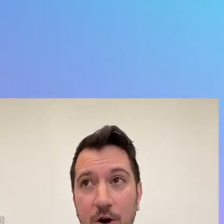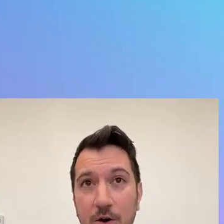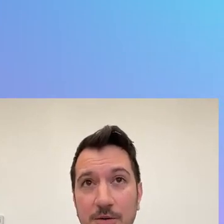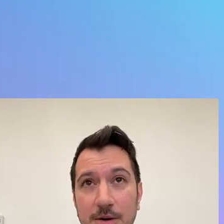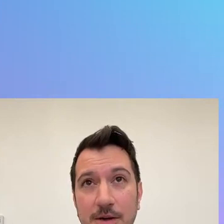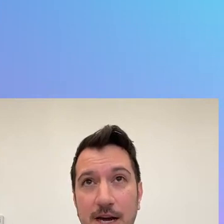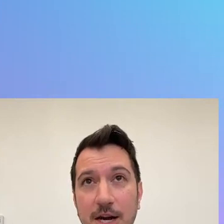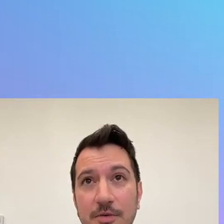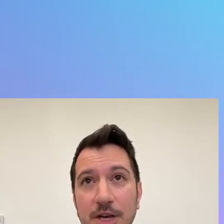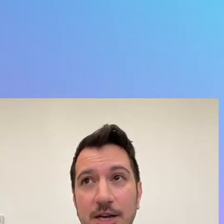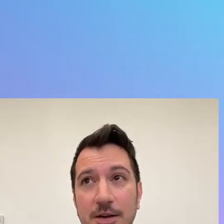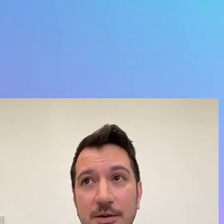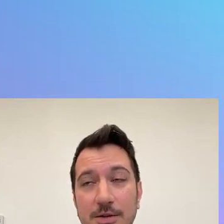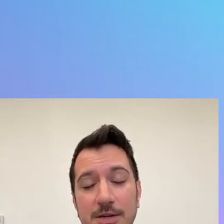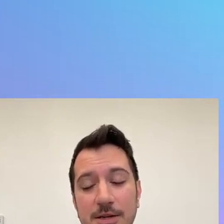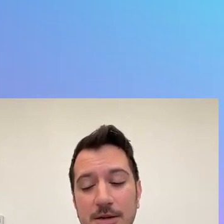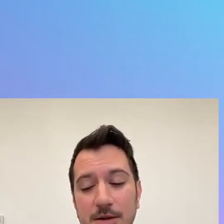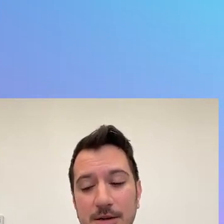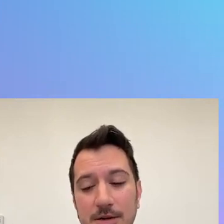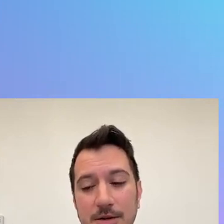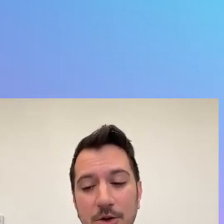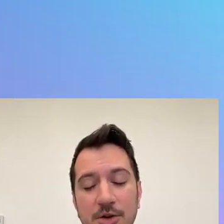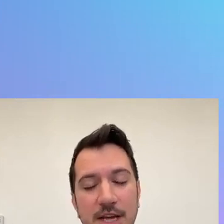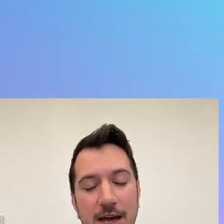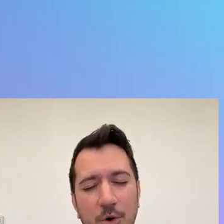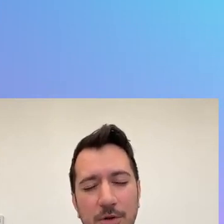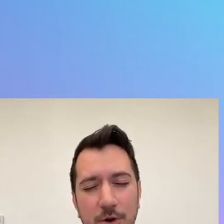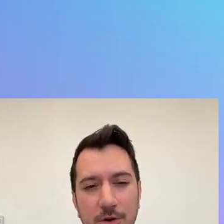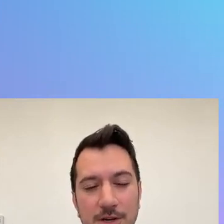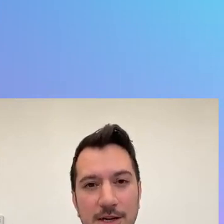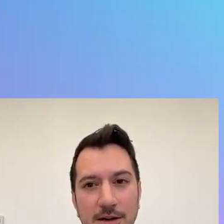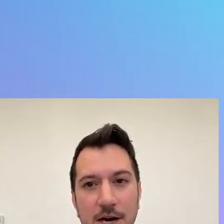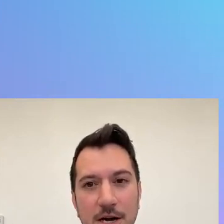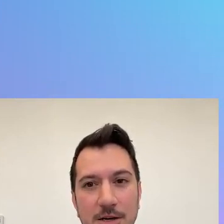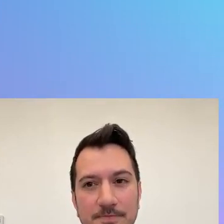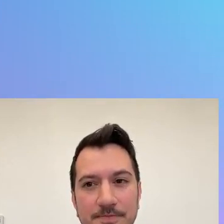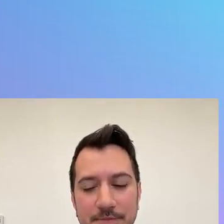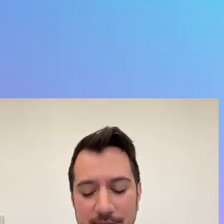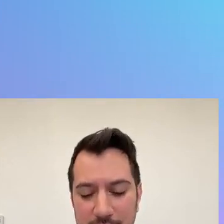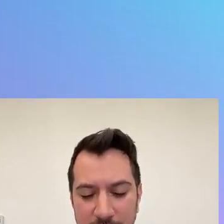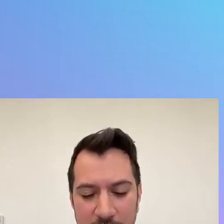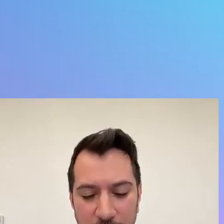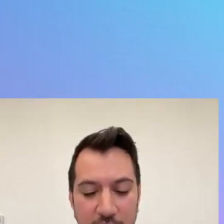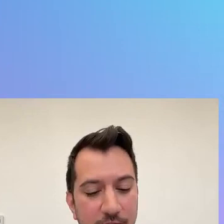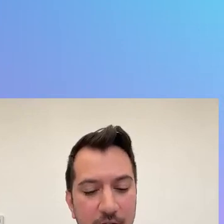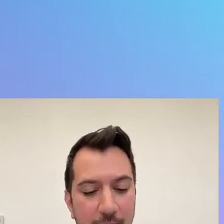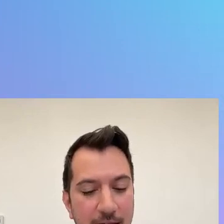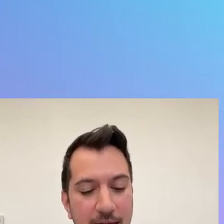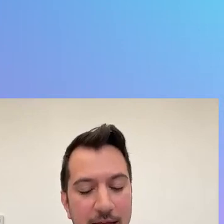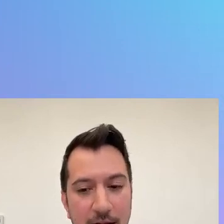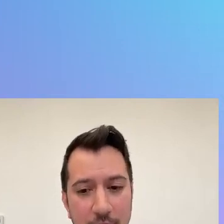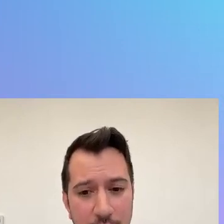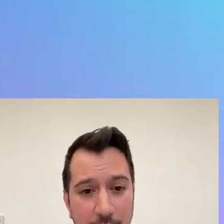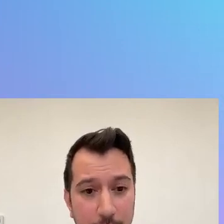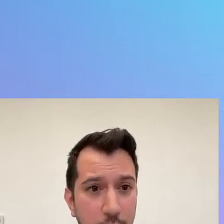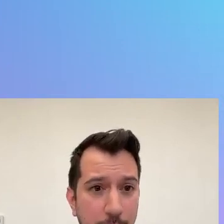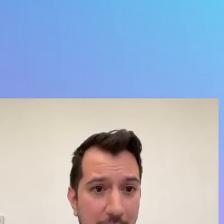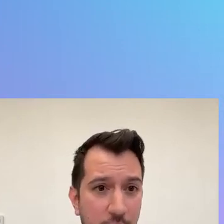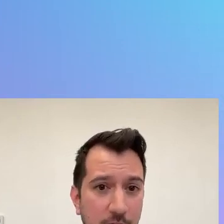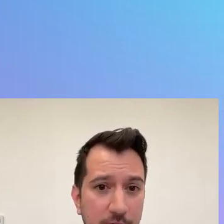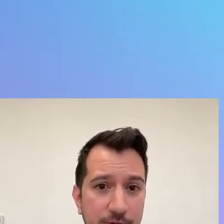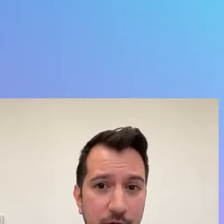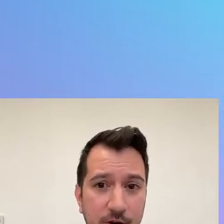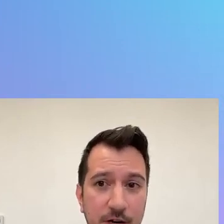that are kind of like looked at more thoroughly. Right off the top of my head, I know like